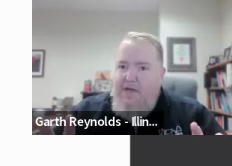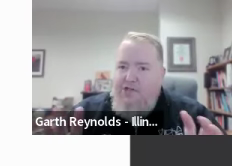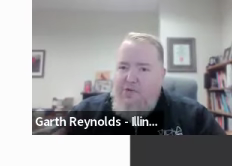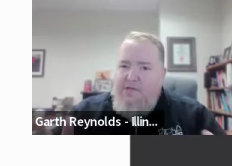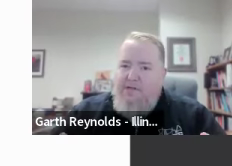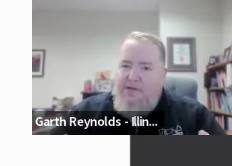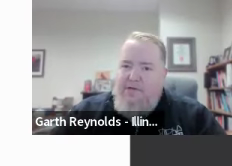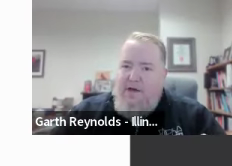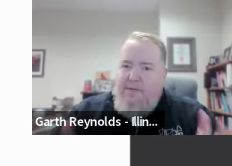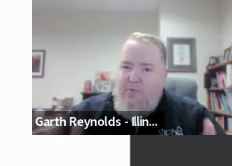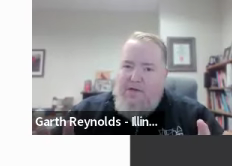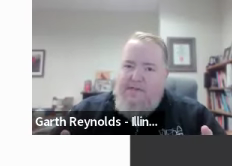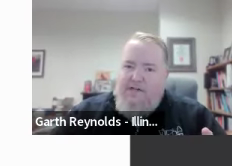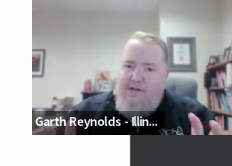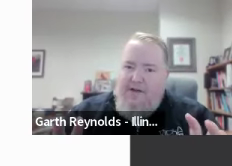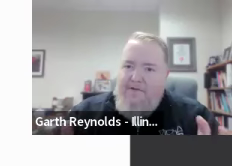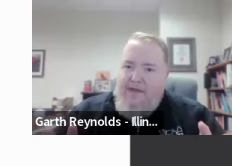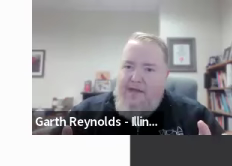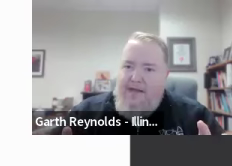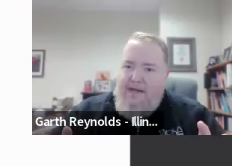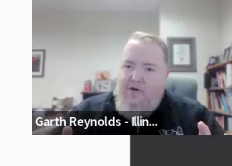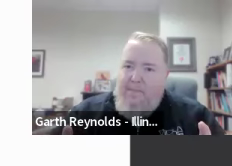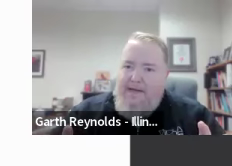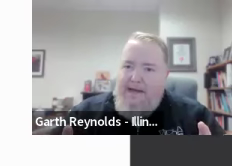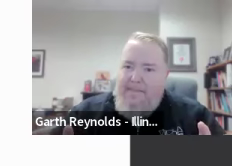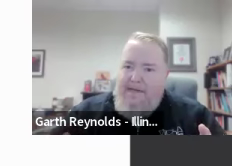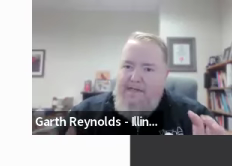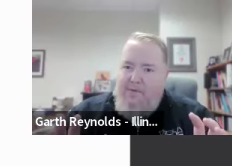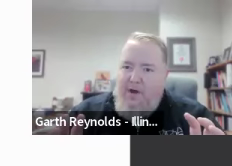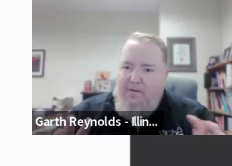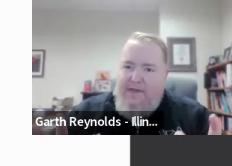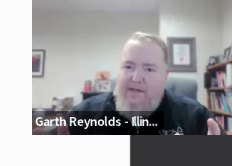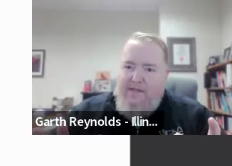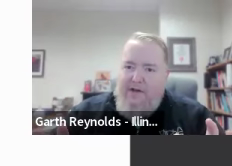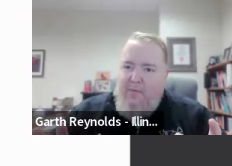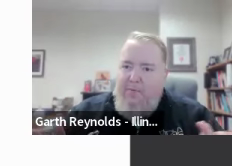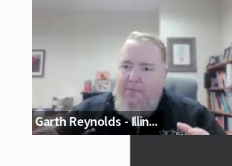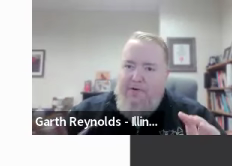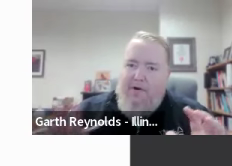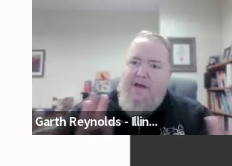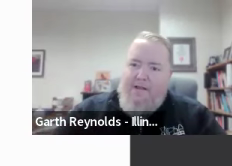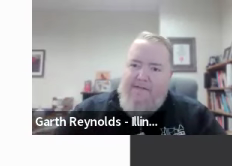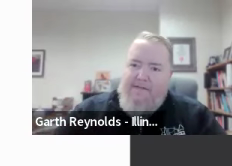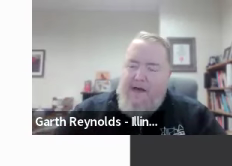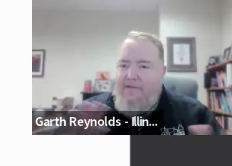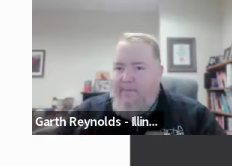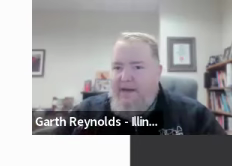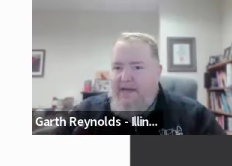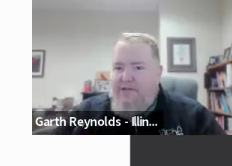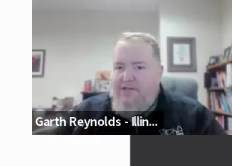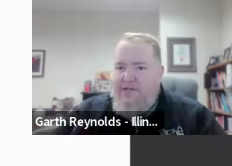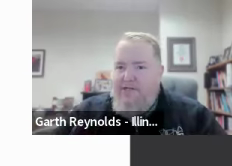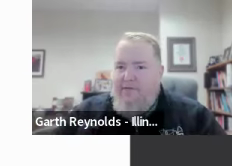diabetes, do you tell them in one session everything they need to know about diabetes and everything that's going to help with both their lifestyle